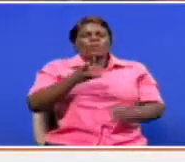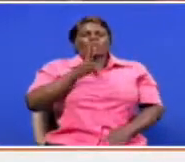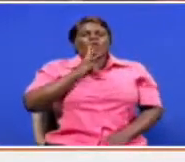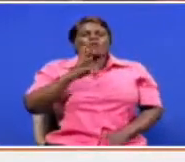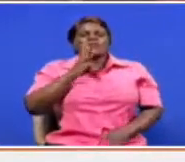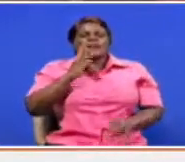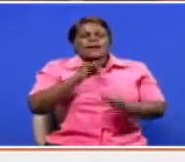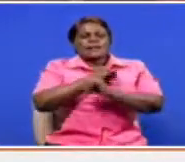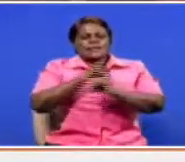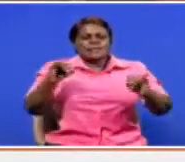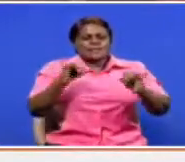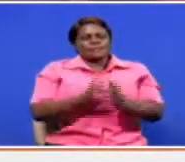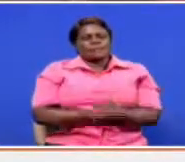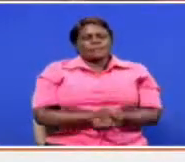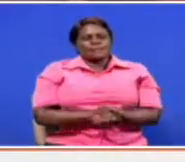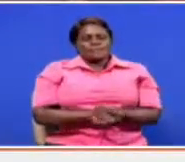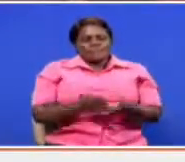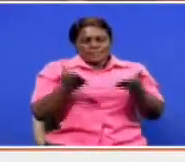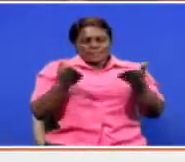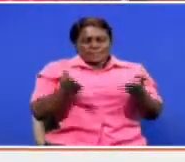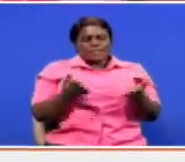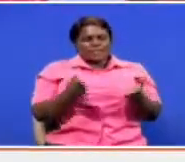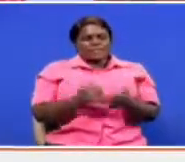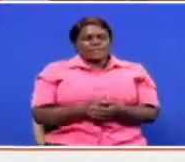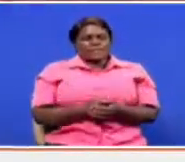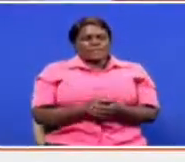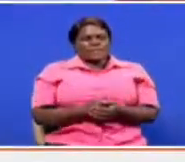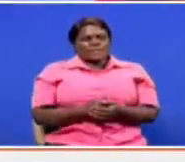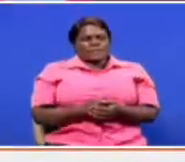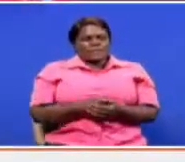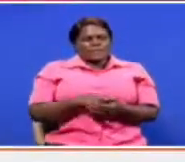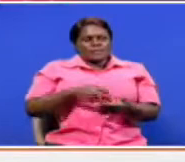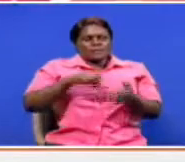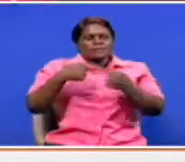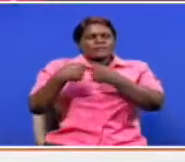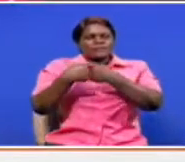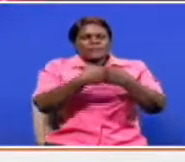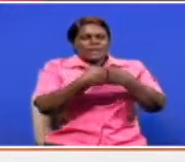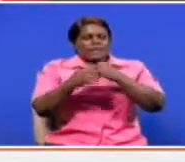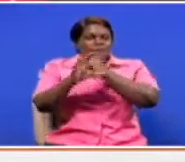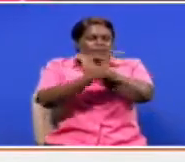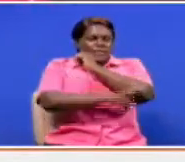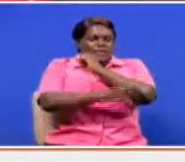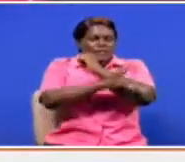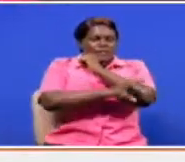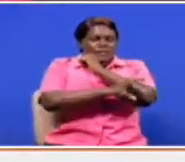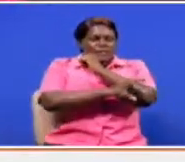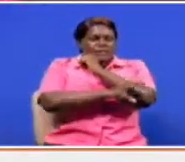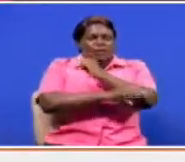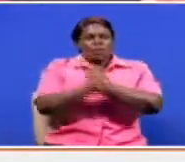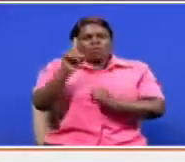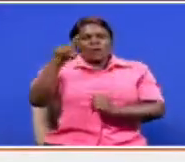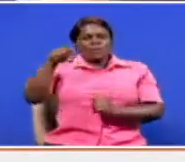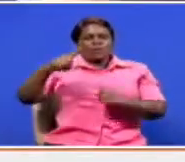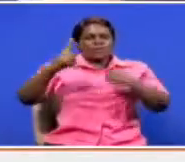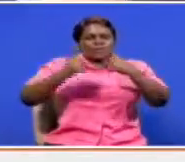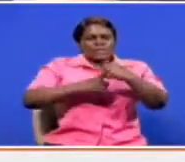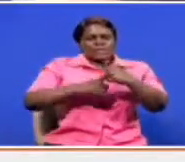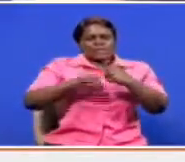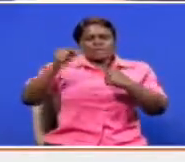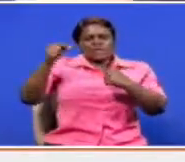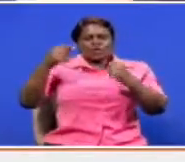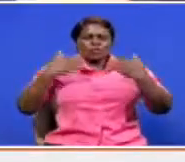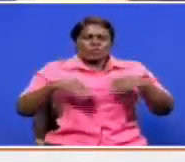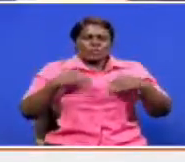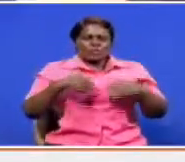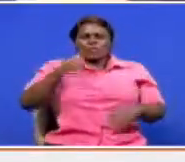and sanitation. This, however, remains a challenge in the country. At least 1.6 million